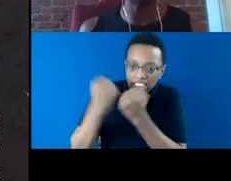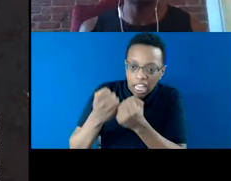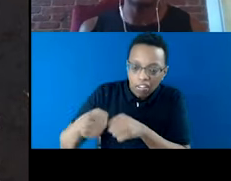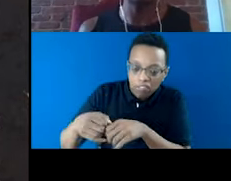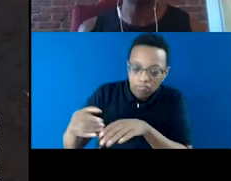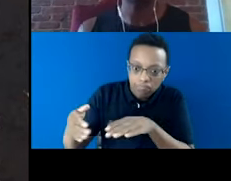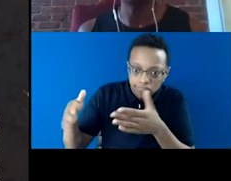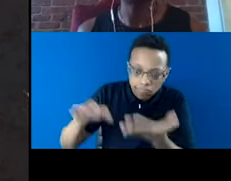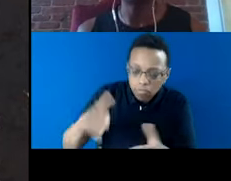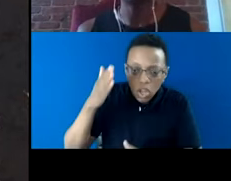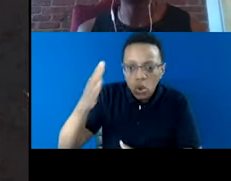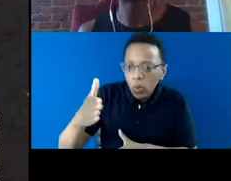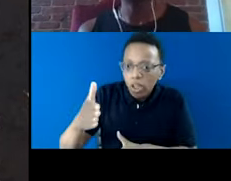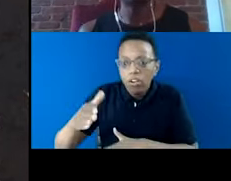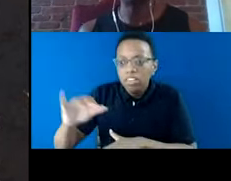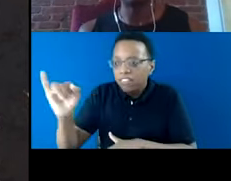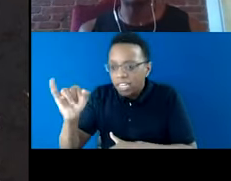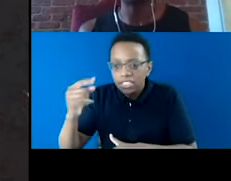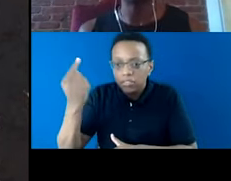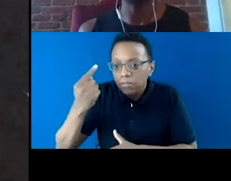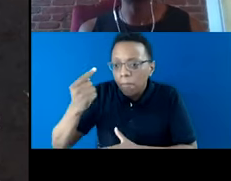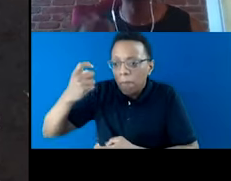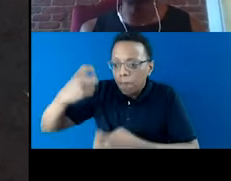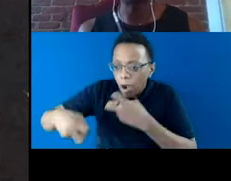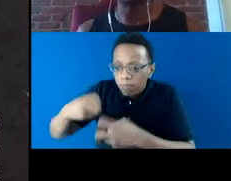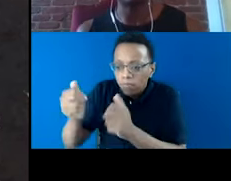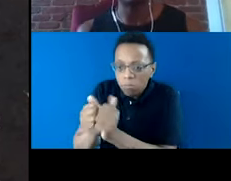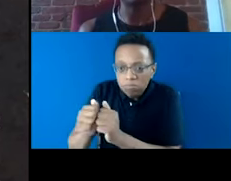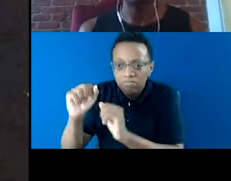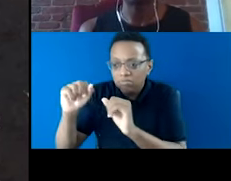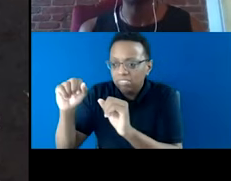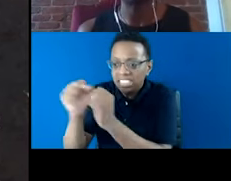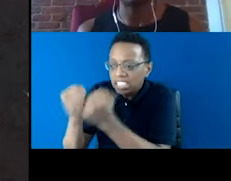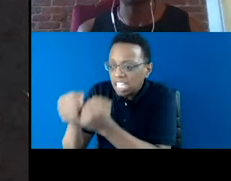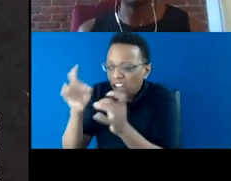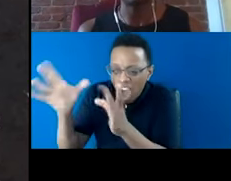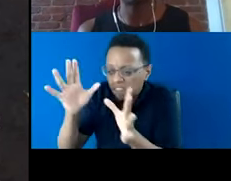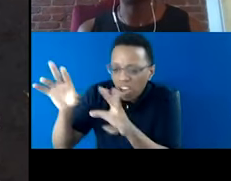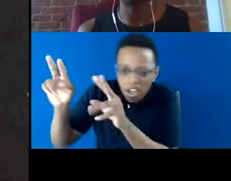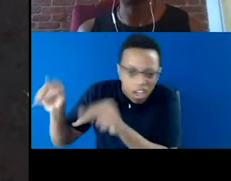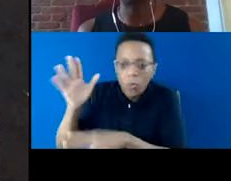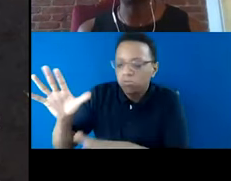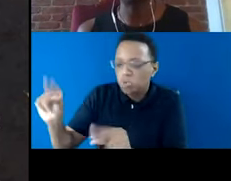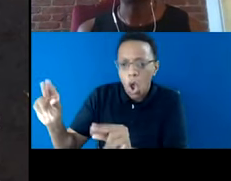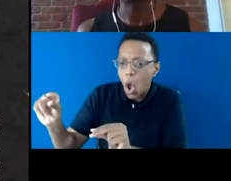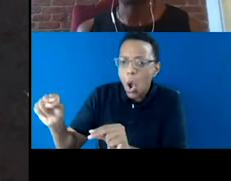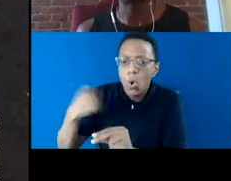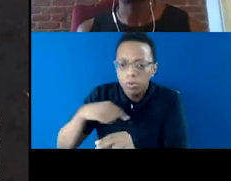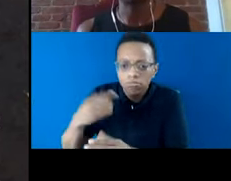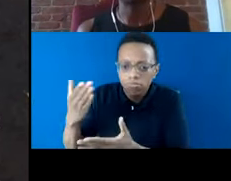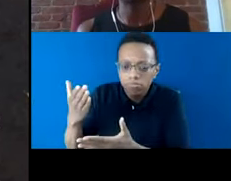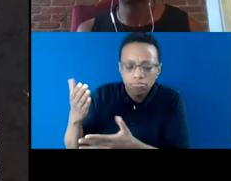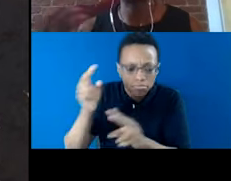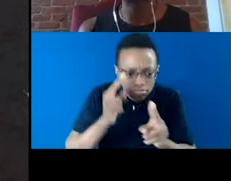stain on our society, what if instead we truly admitted actually that healthy ecosystems produce trans and gender non-conforming people,